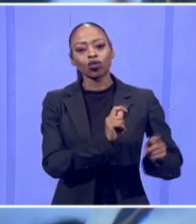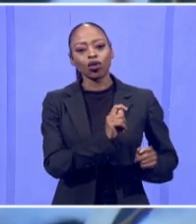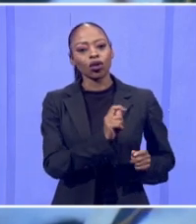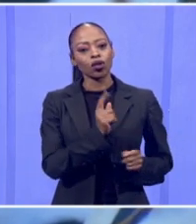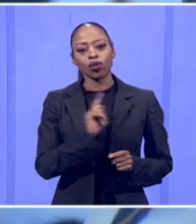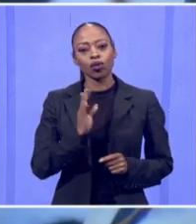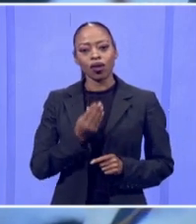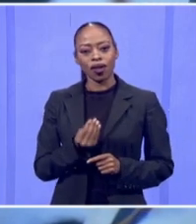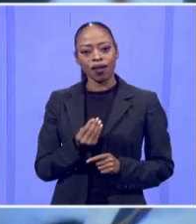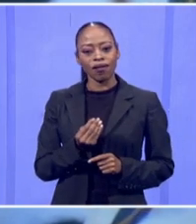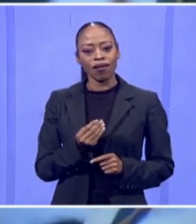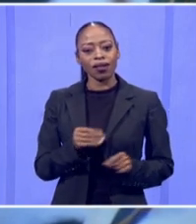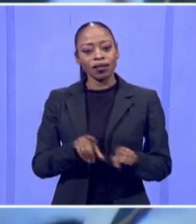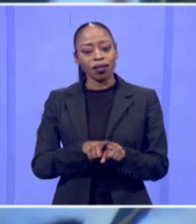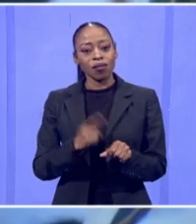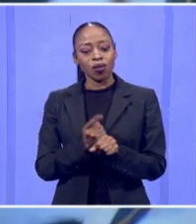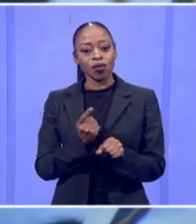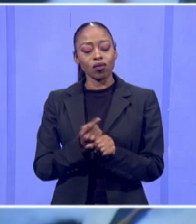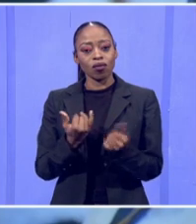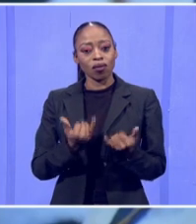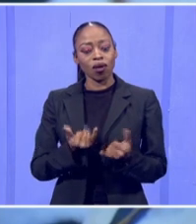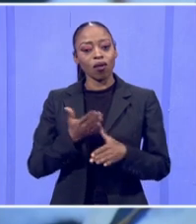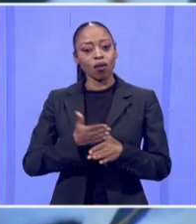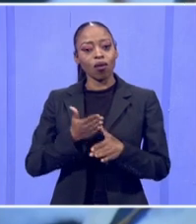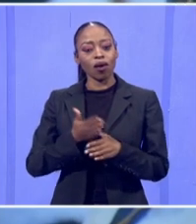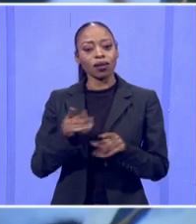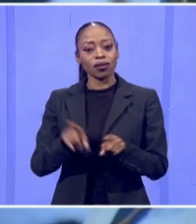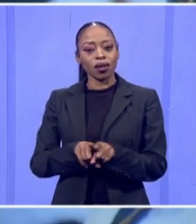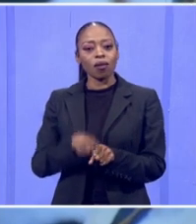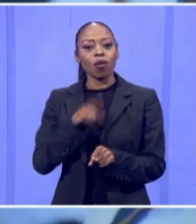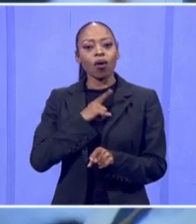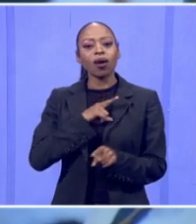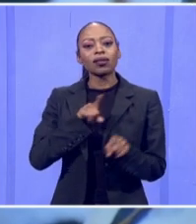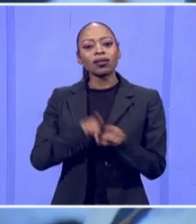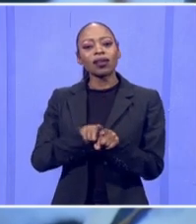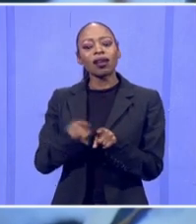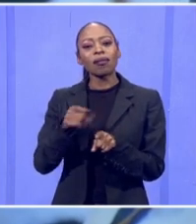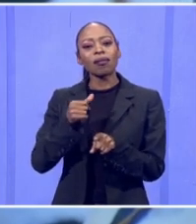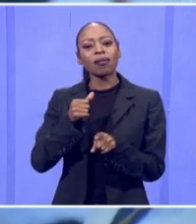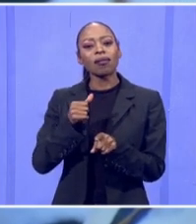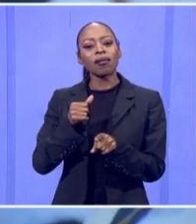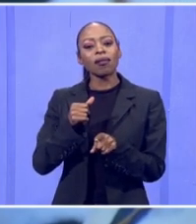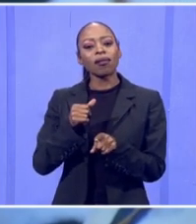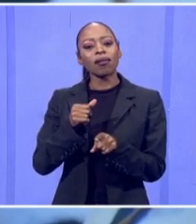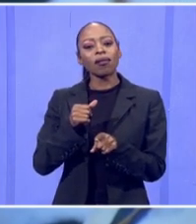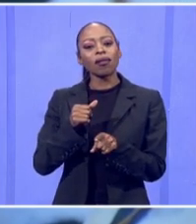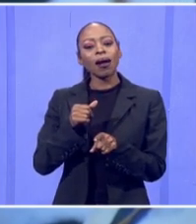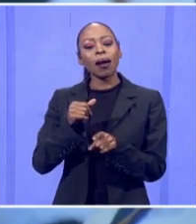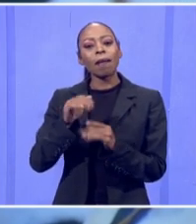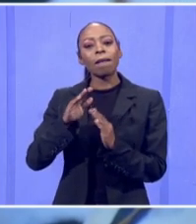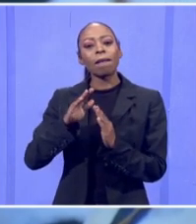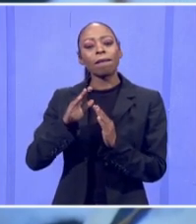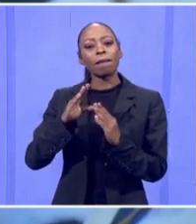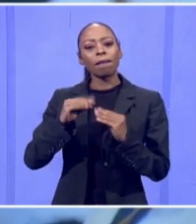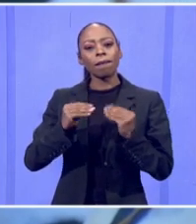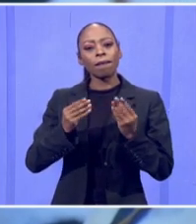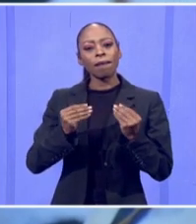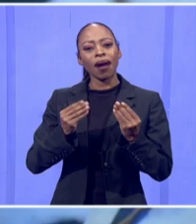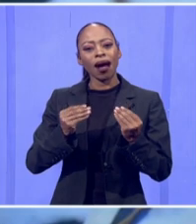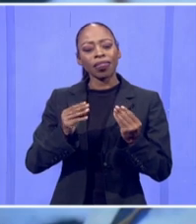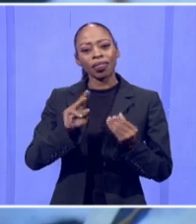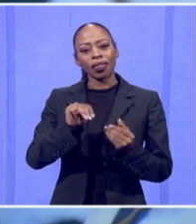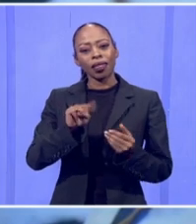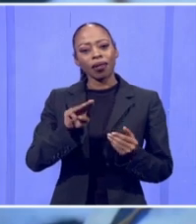have. Right now we're working again, because you'd find that even the mite school, we don't have mite schools, but you'd find that in the school